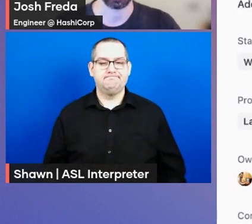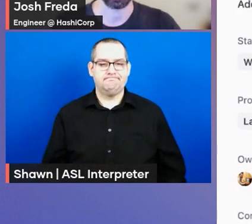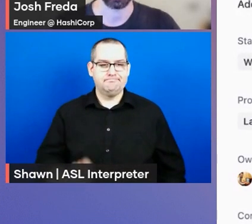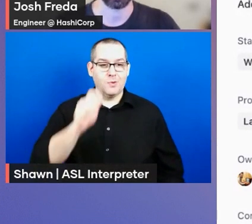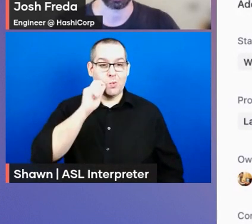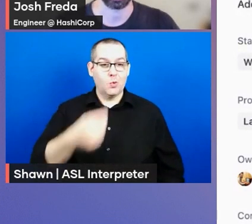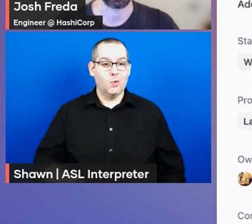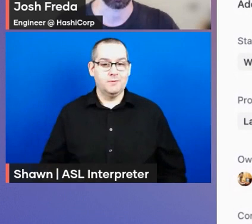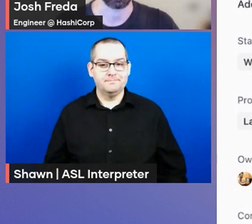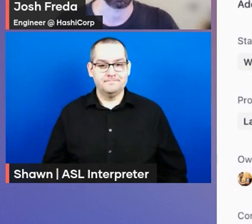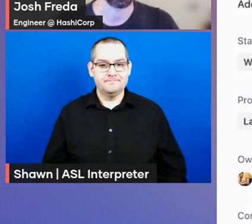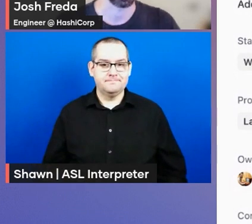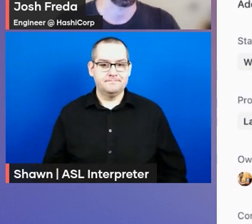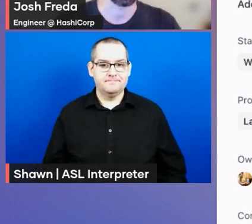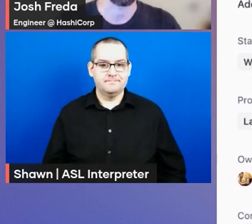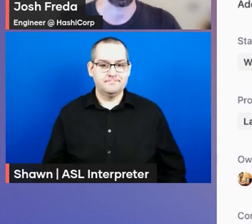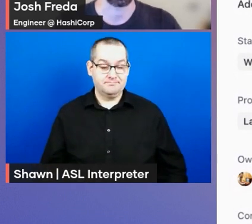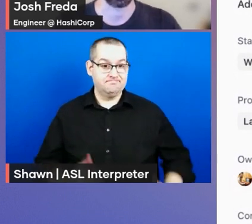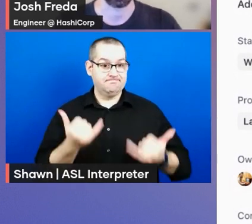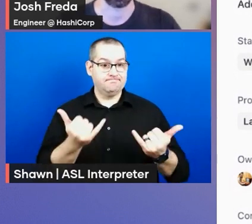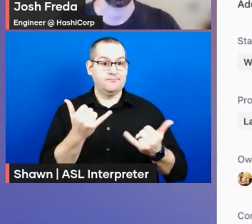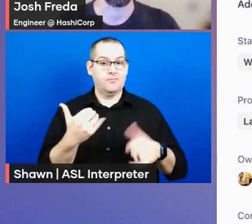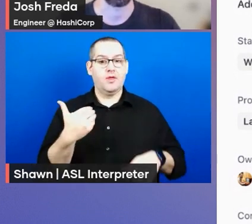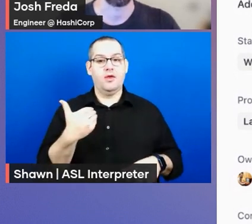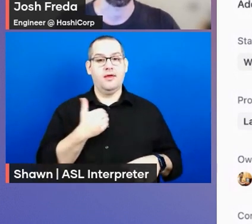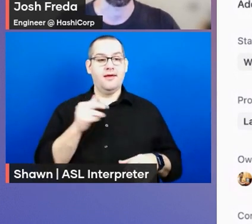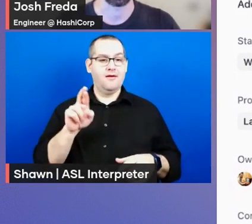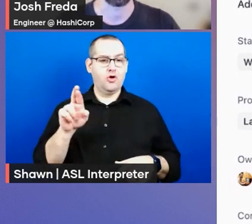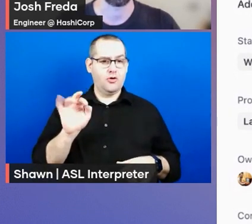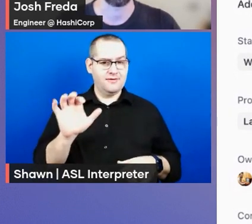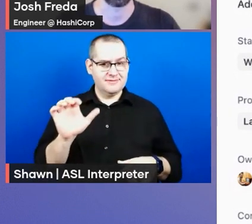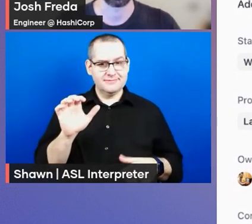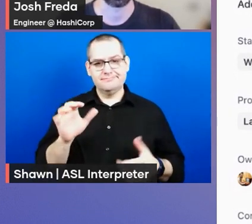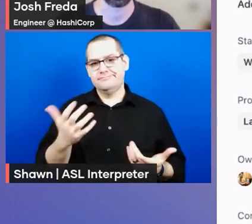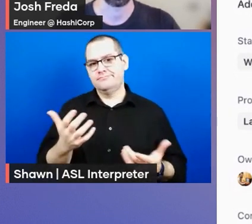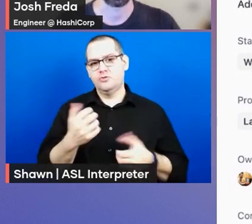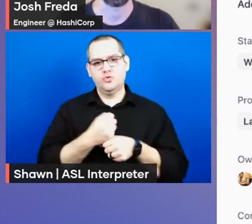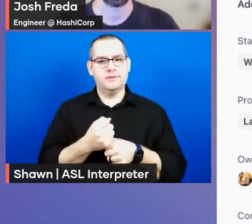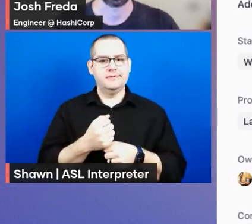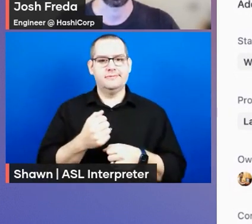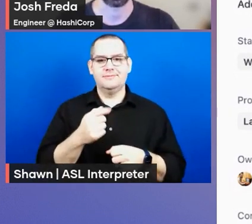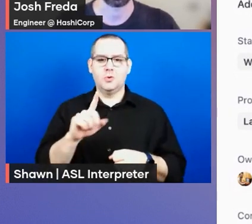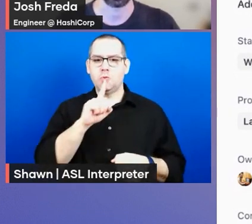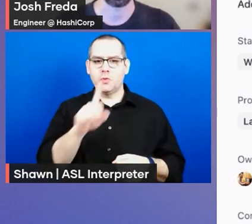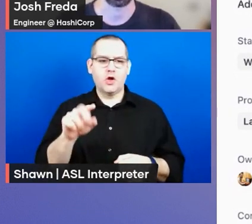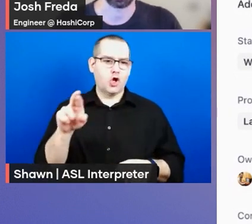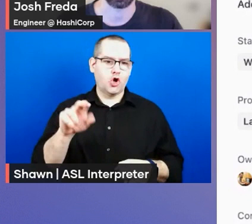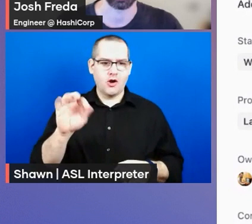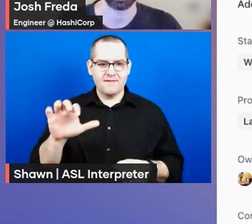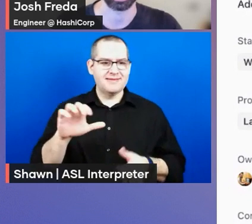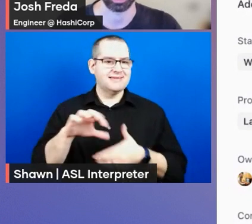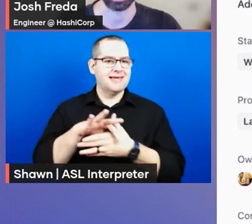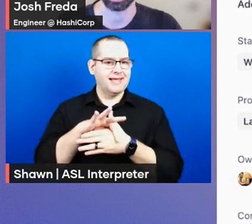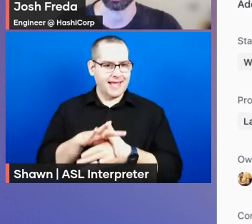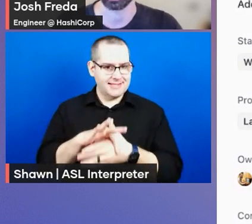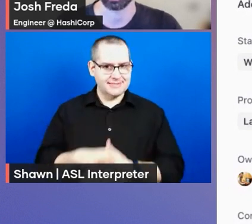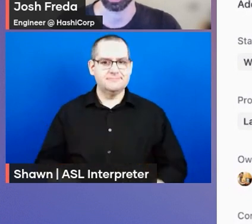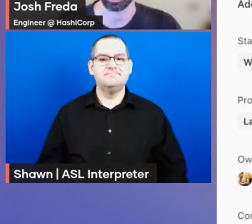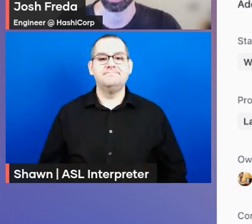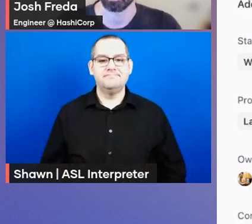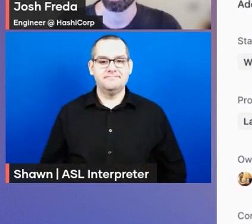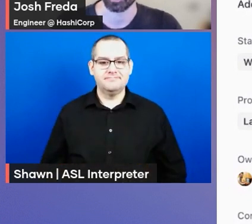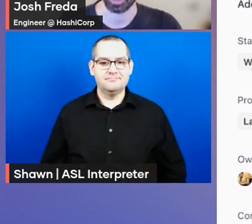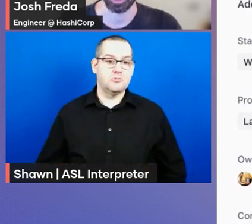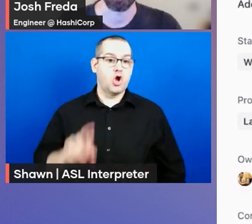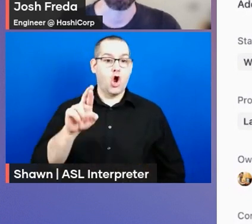have an RFC. What I'm going to do is like create some like real RFC content, and yes, RFC looks